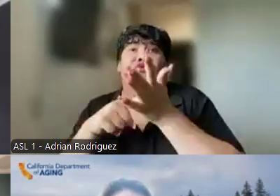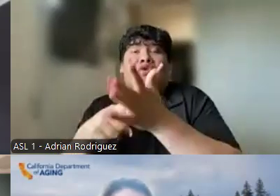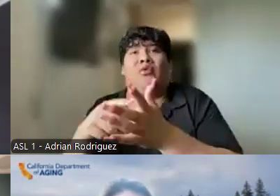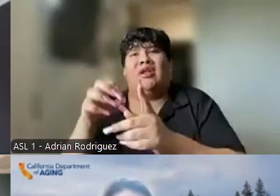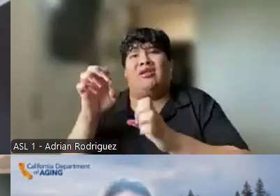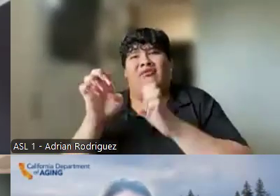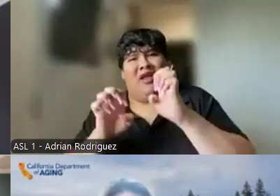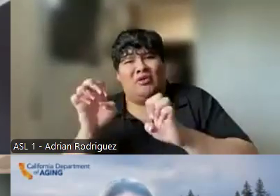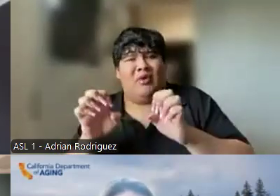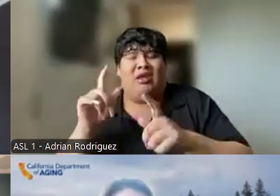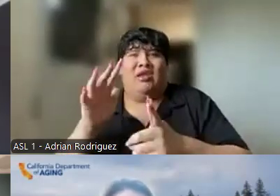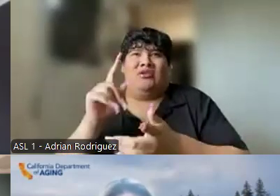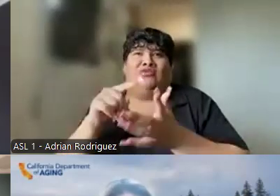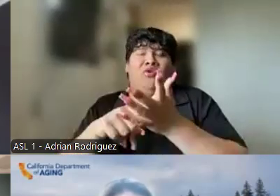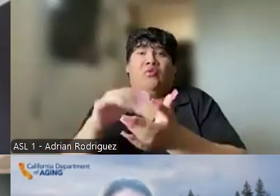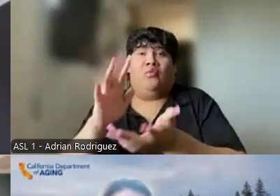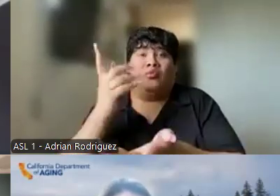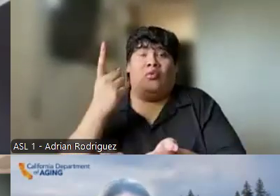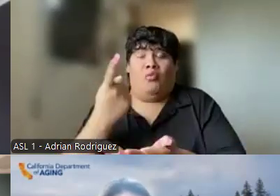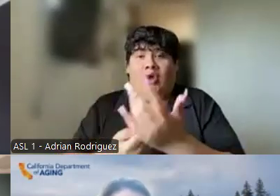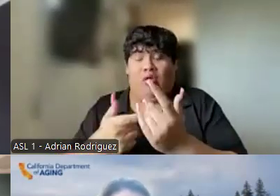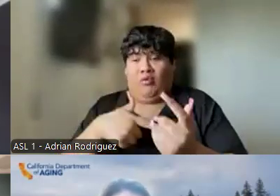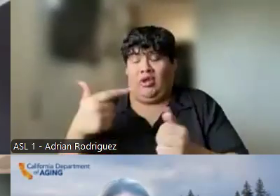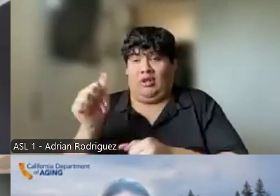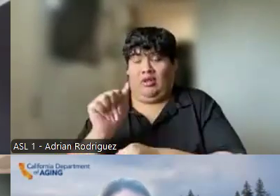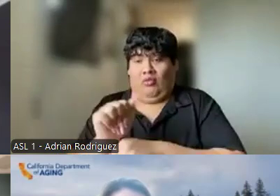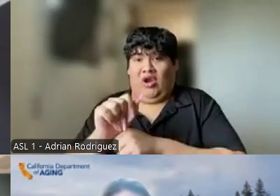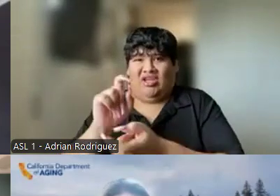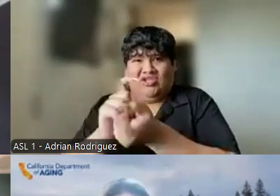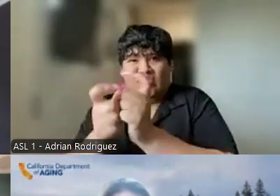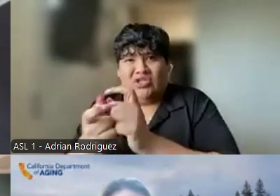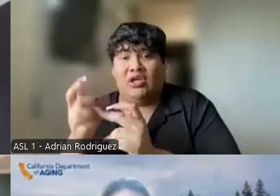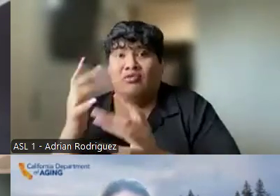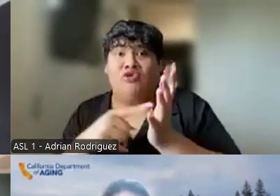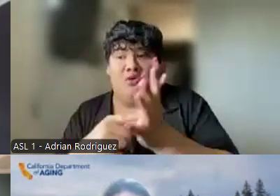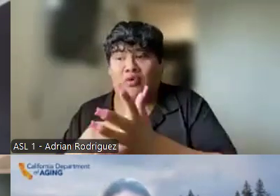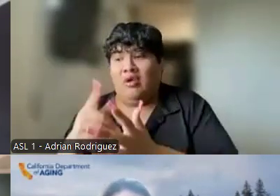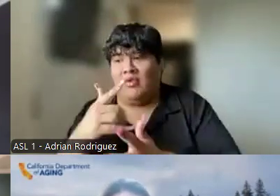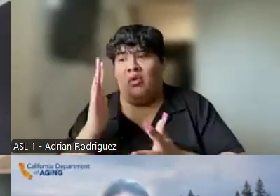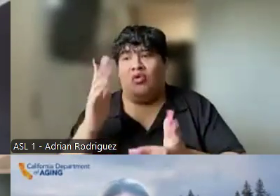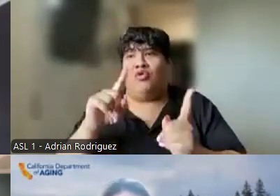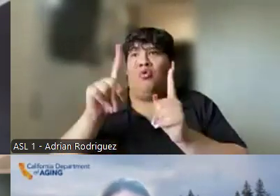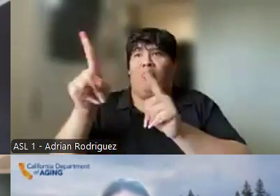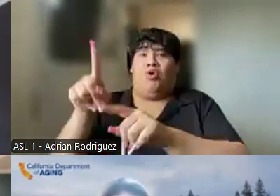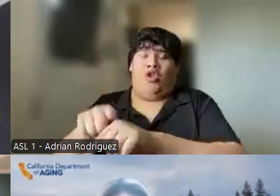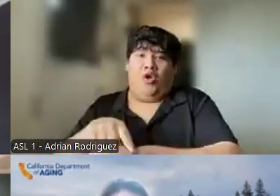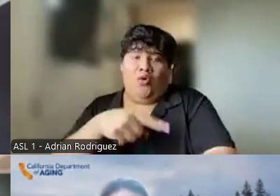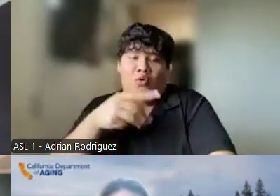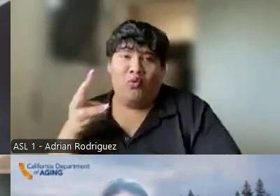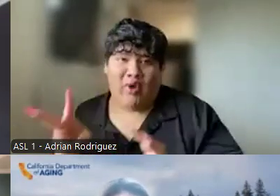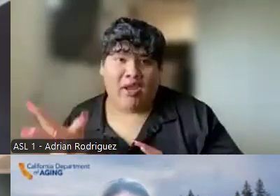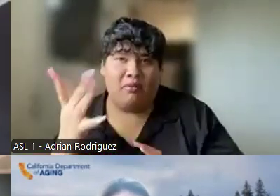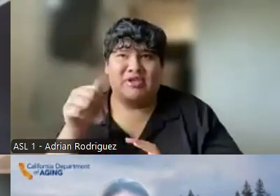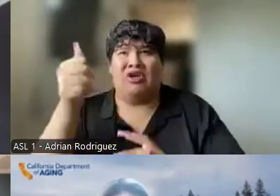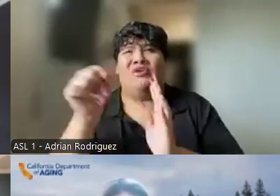how that has changed our work in California, I think it would go a long way. Other states were very resistant to be